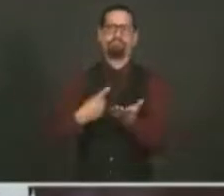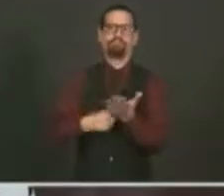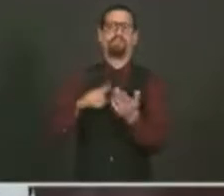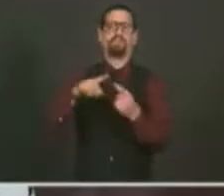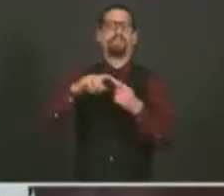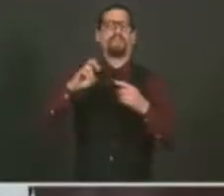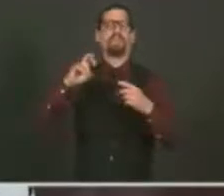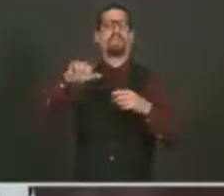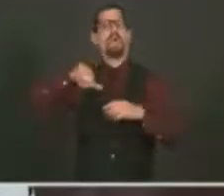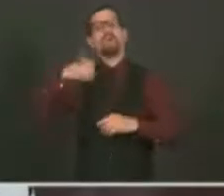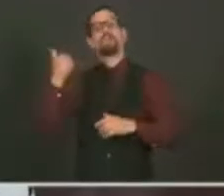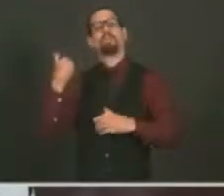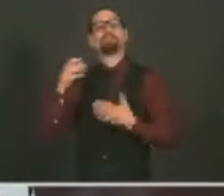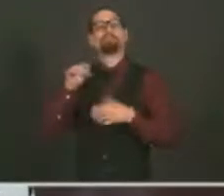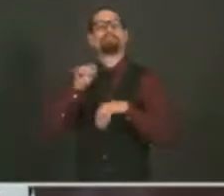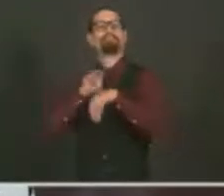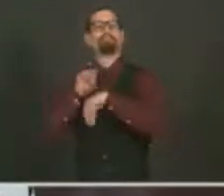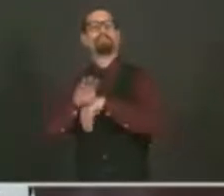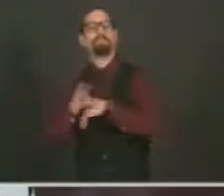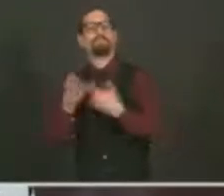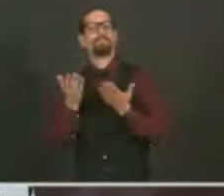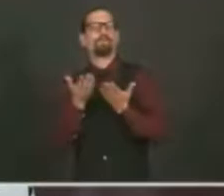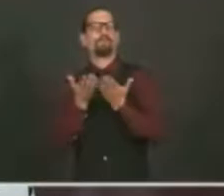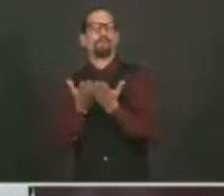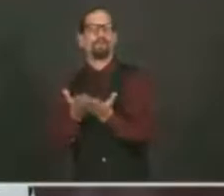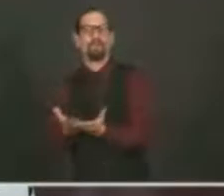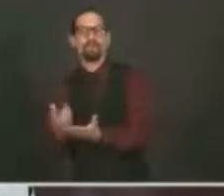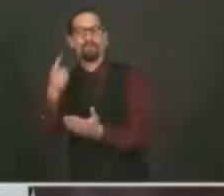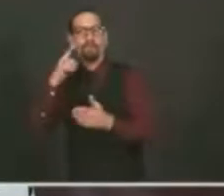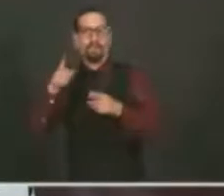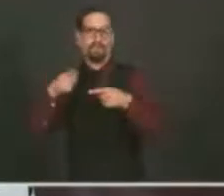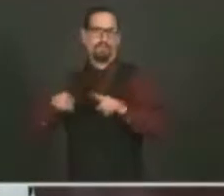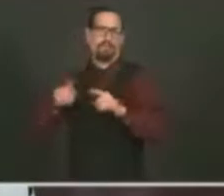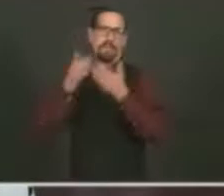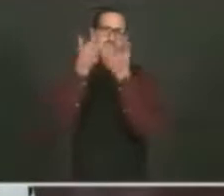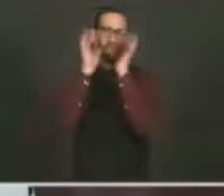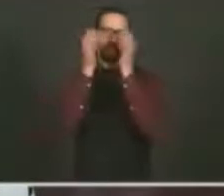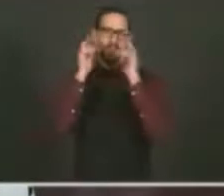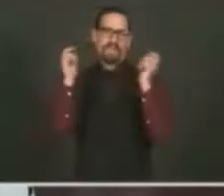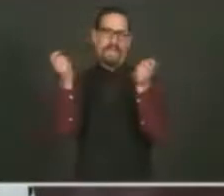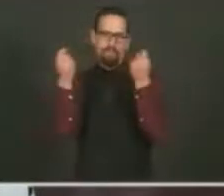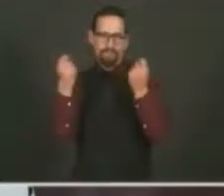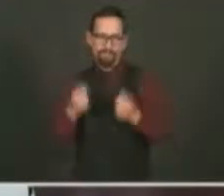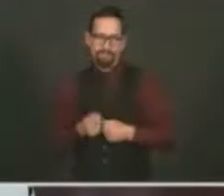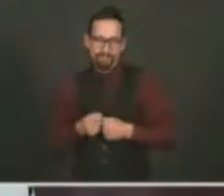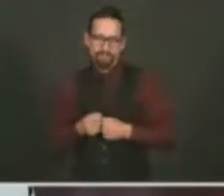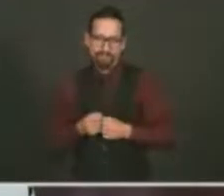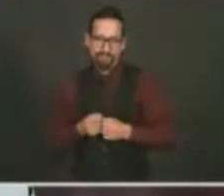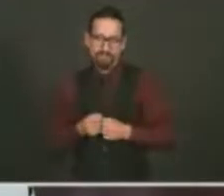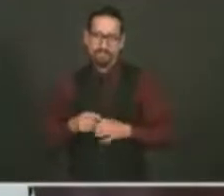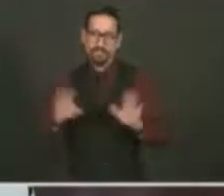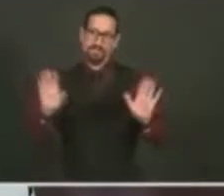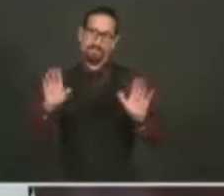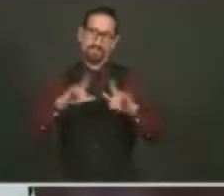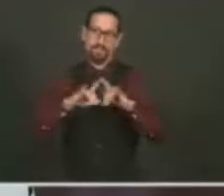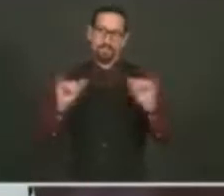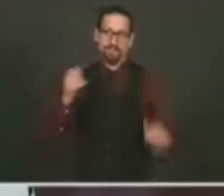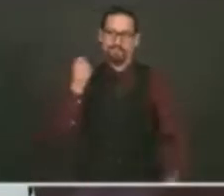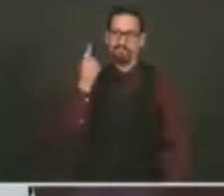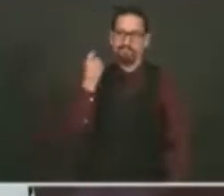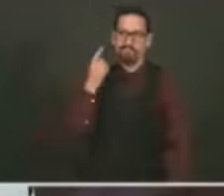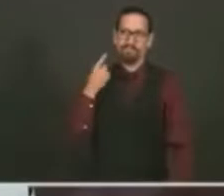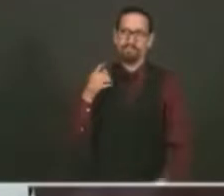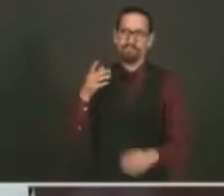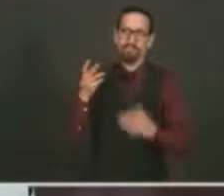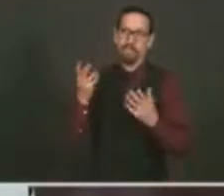to allow kids to celebrate some of this, but to pay attention to what we're seeing with the